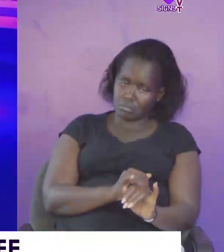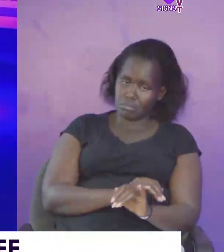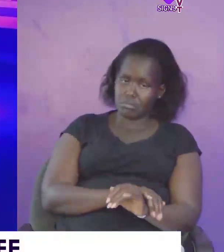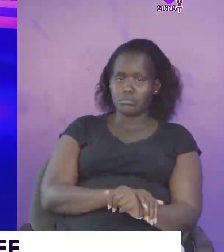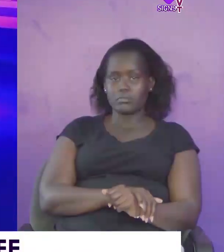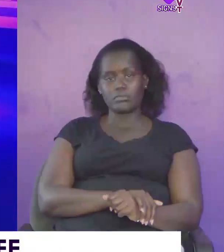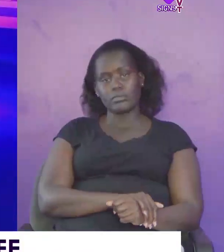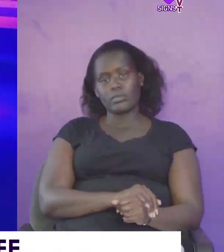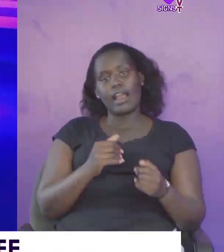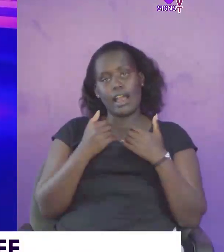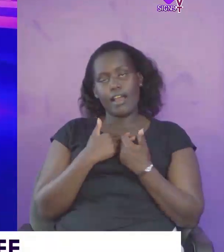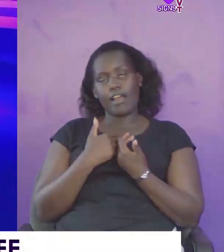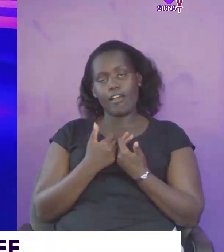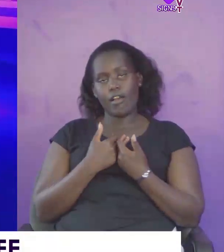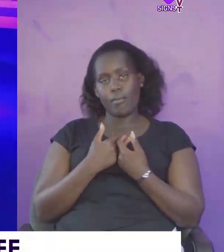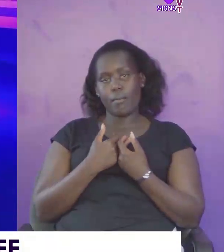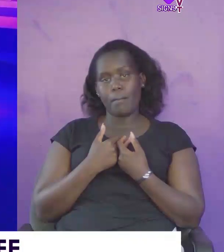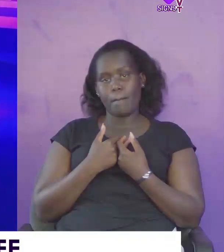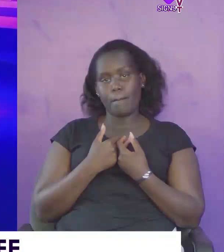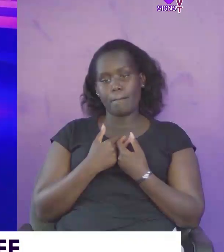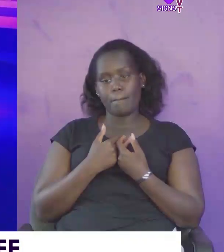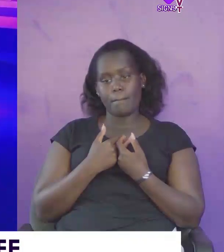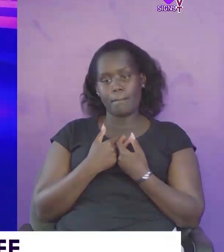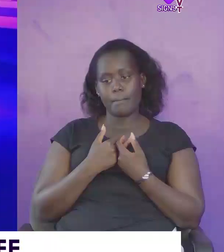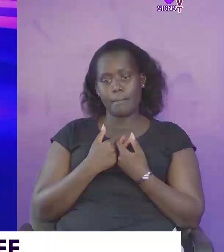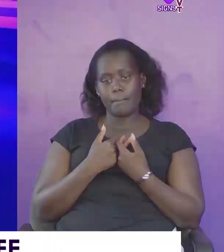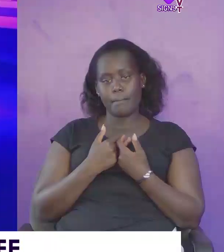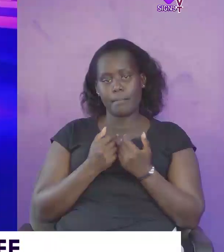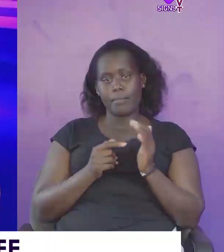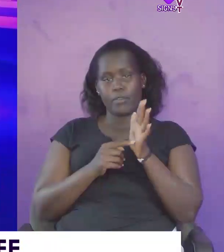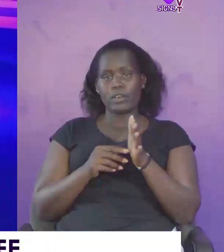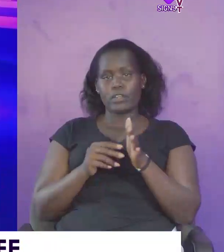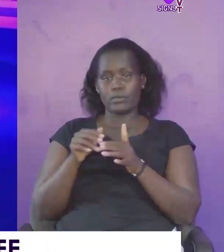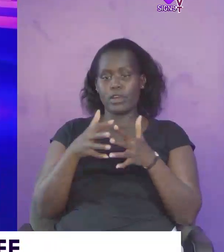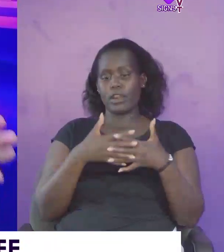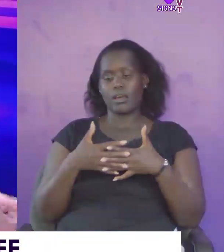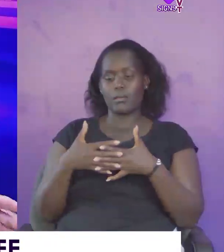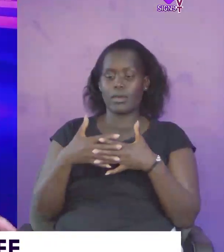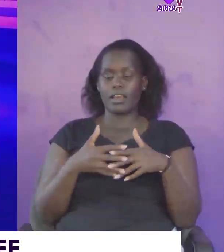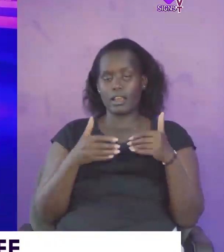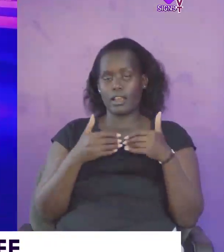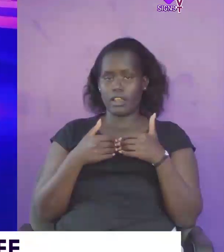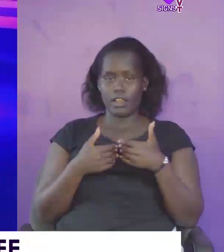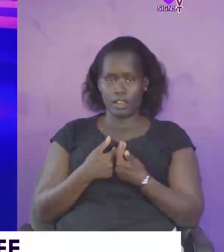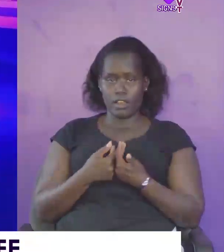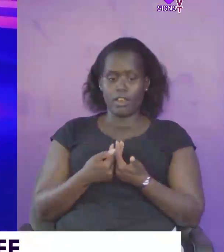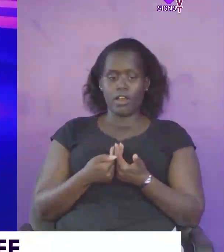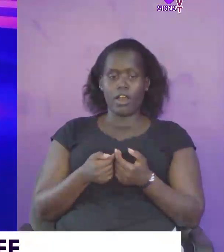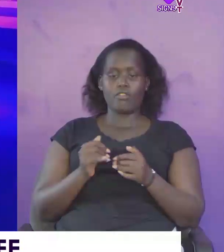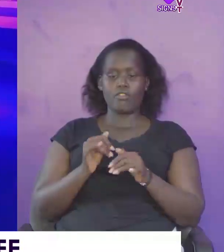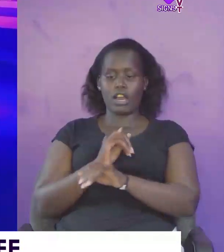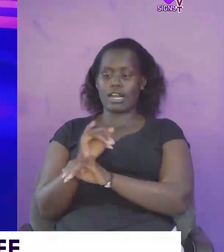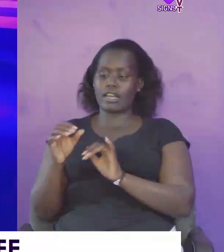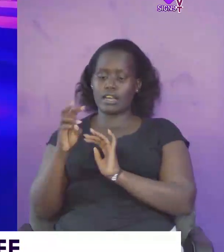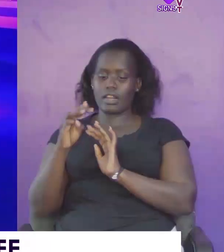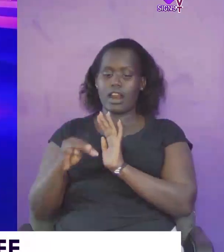that they have set up, like for instance in the USSR. Yeah. Then they had installed washing machines in every